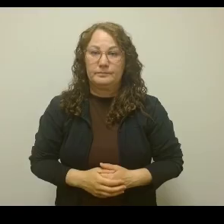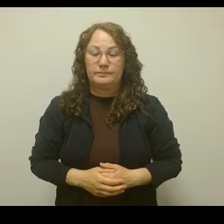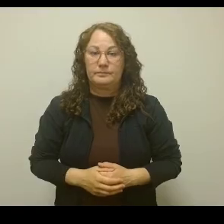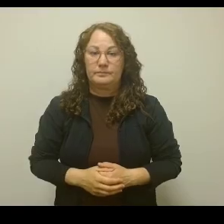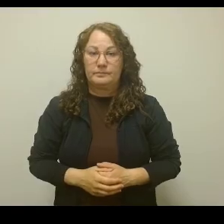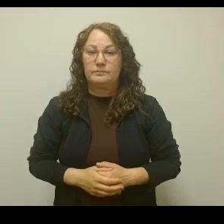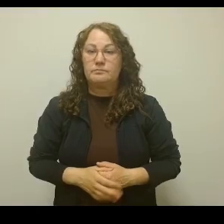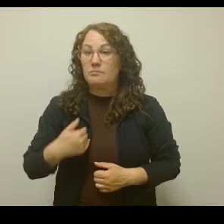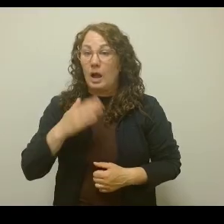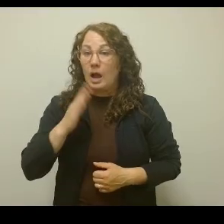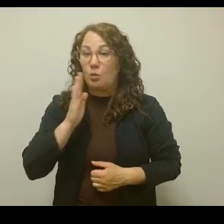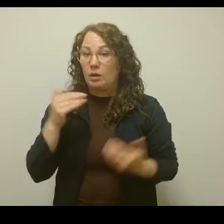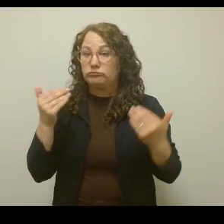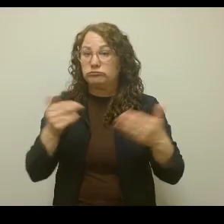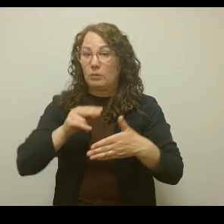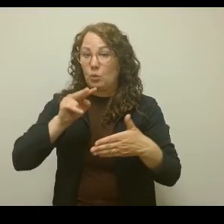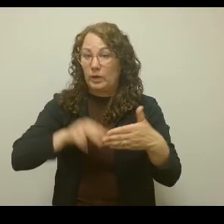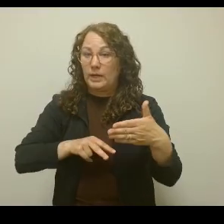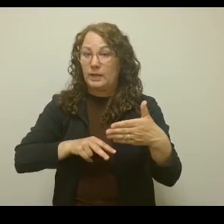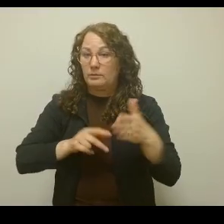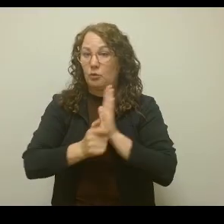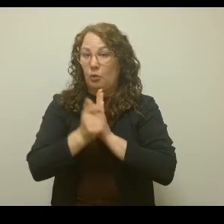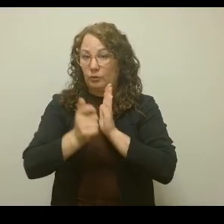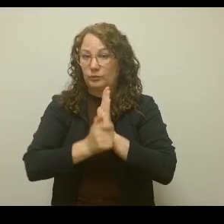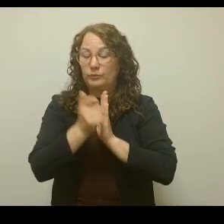I'm going to read through this article.